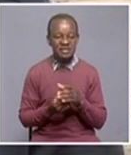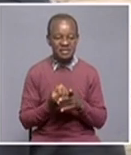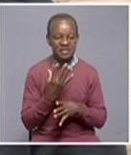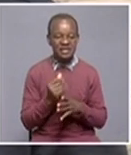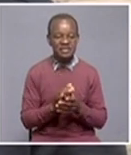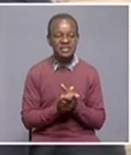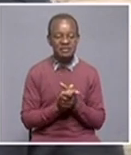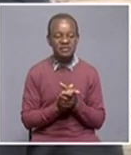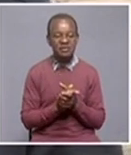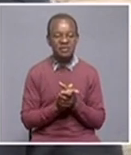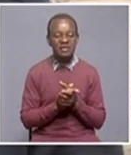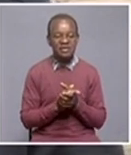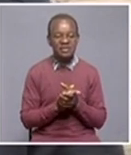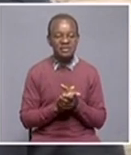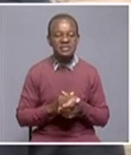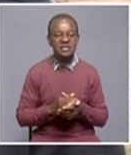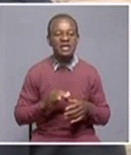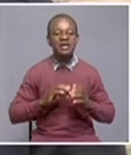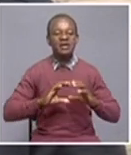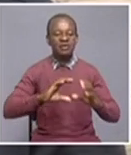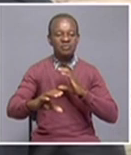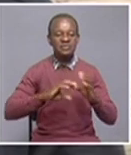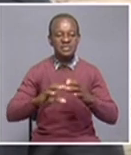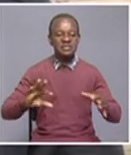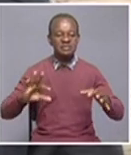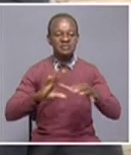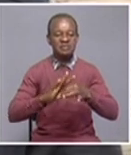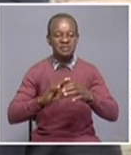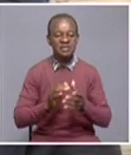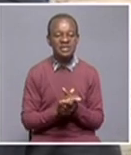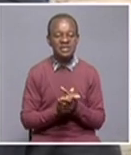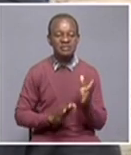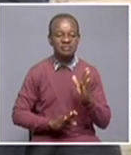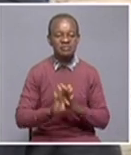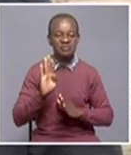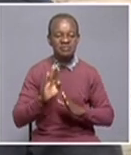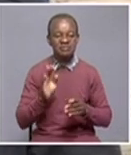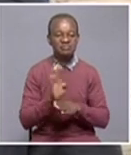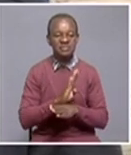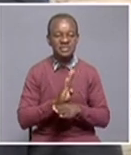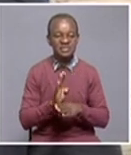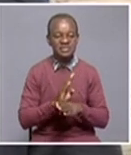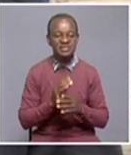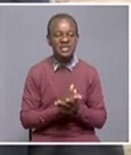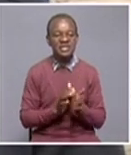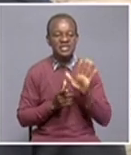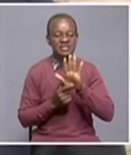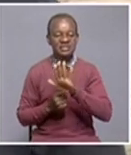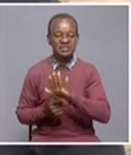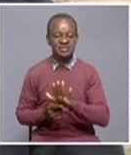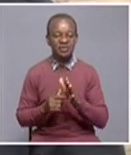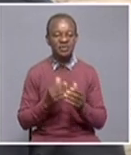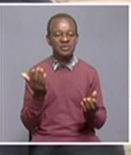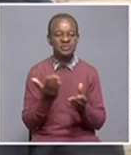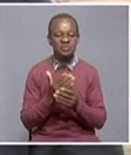customers, develop a market share, and also promote, new products and services that is on offer. But